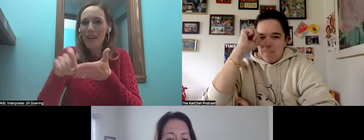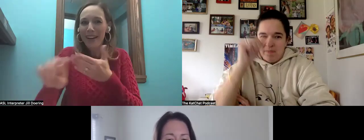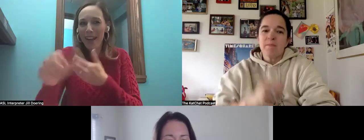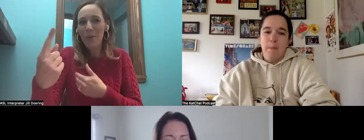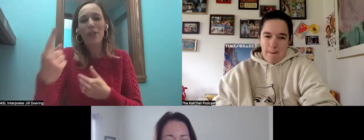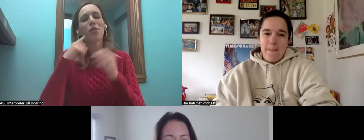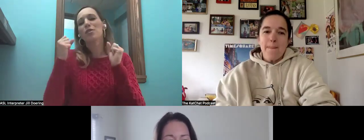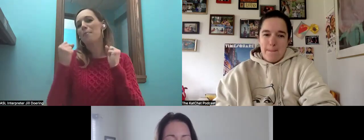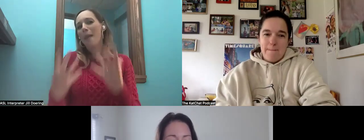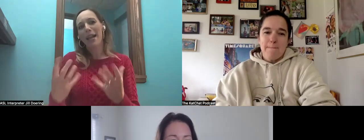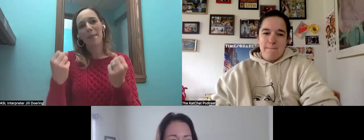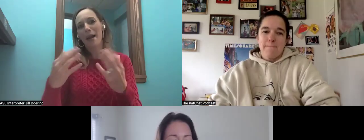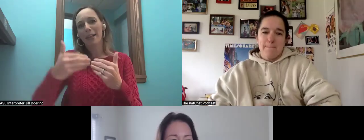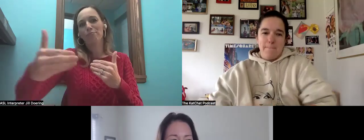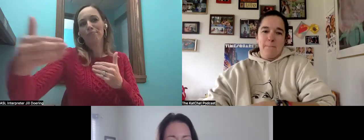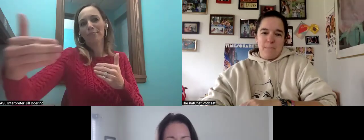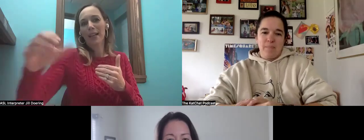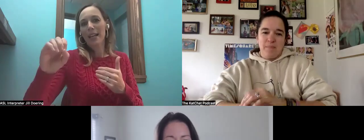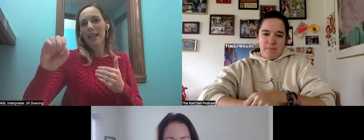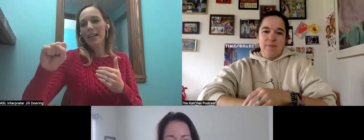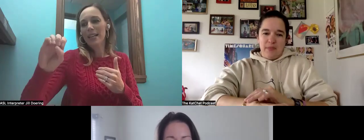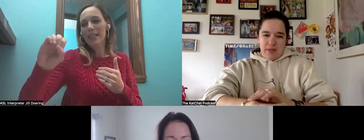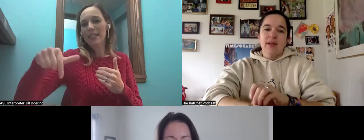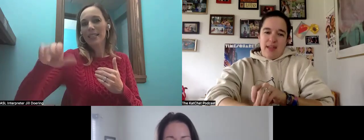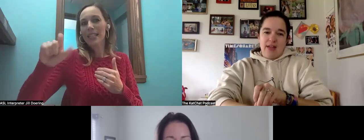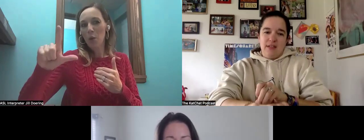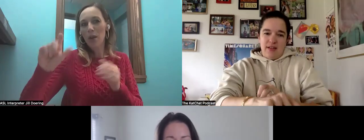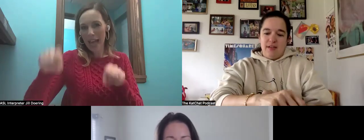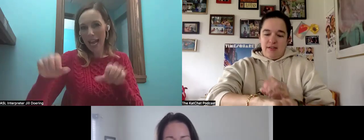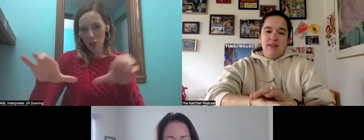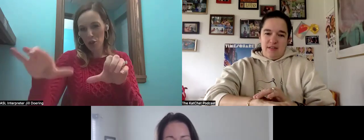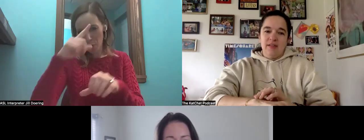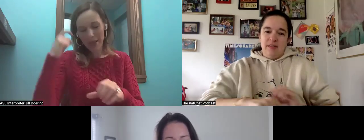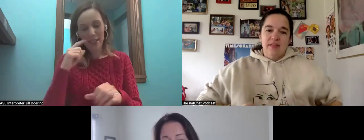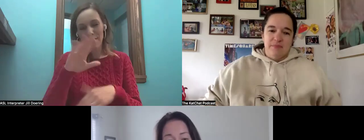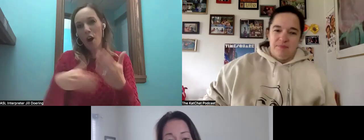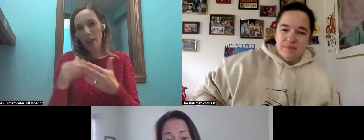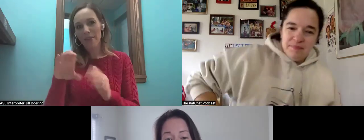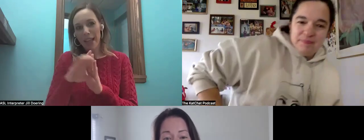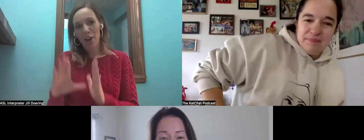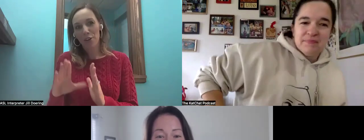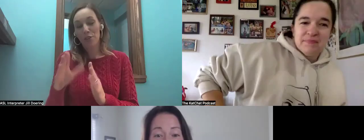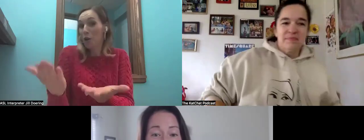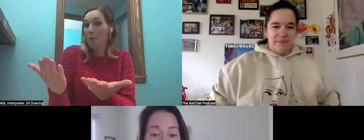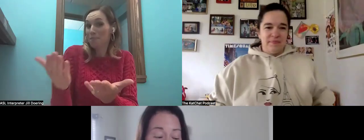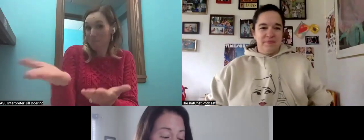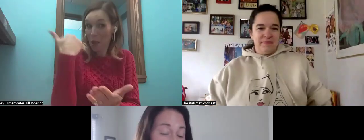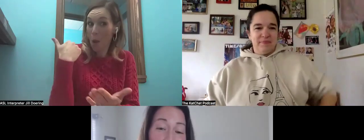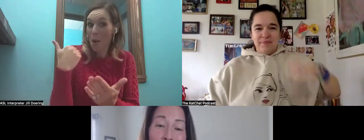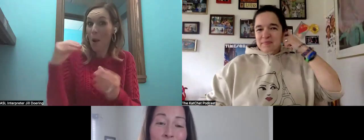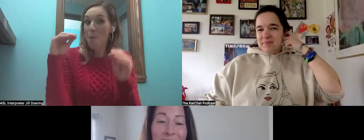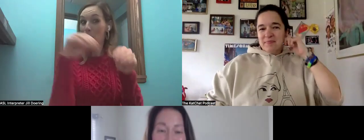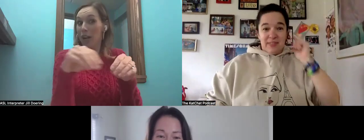I could do because of all the characters, and so put in the request. A lot of people put it